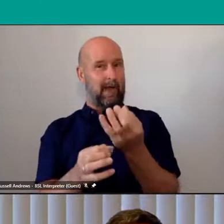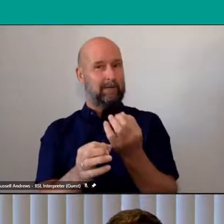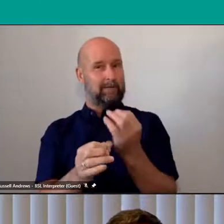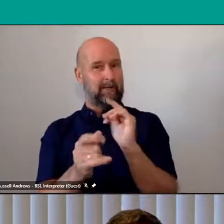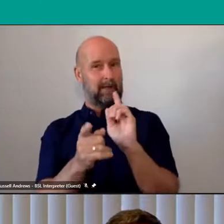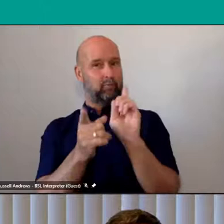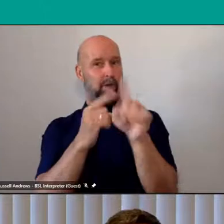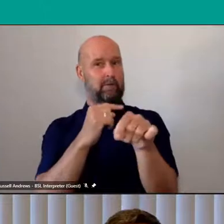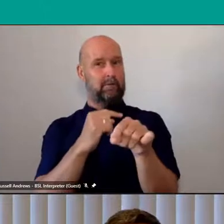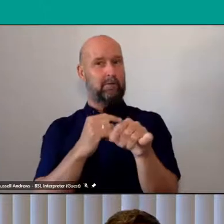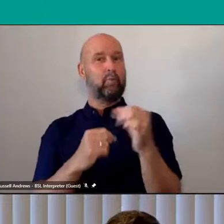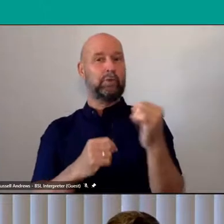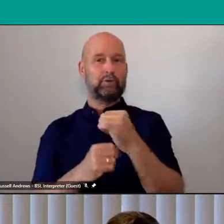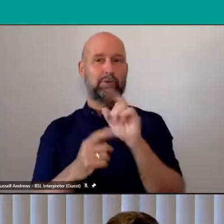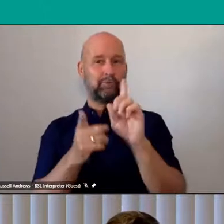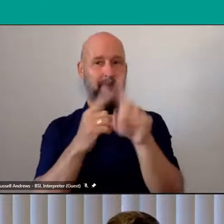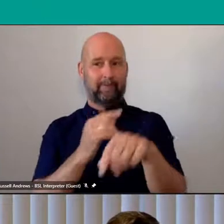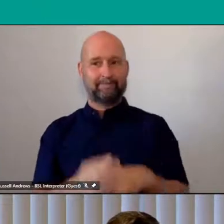think we probably should.